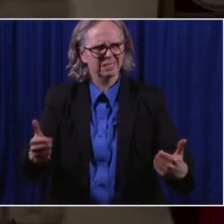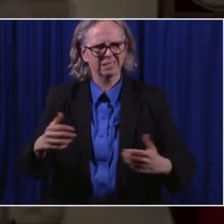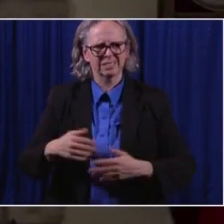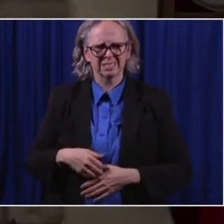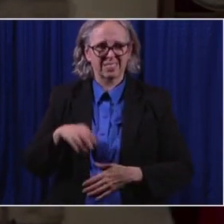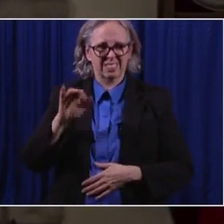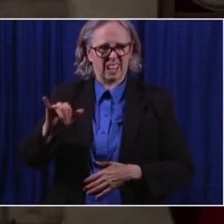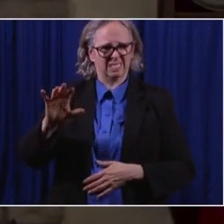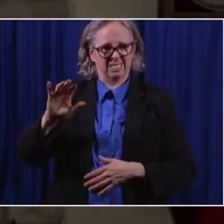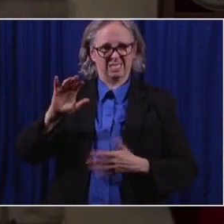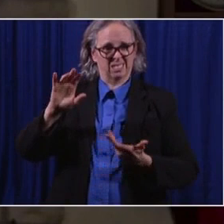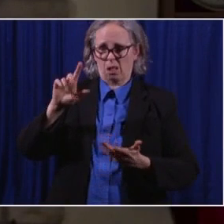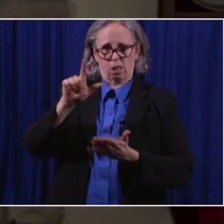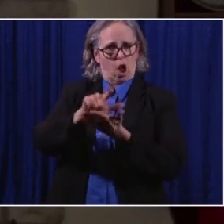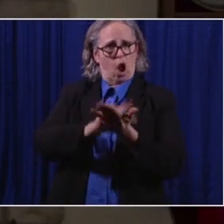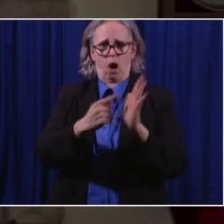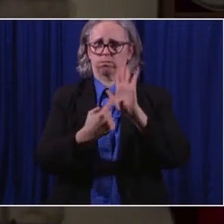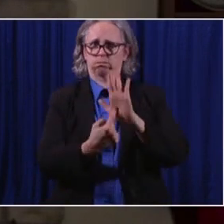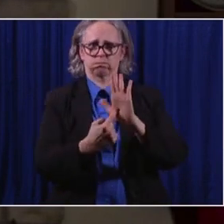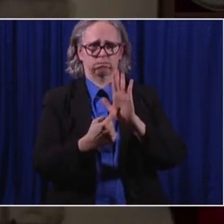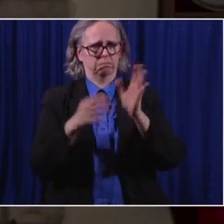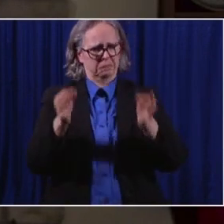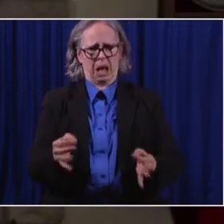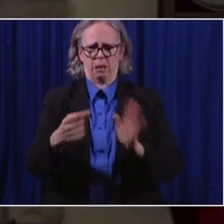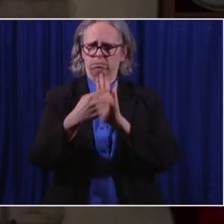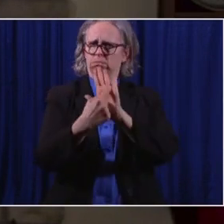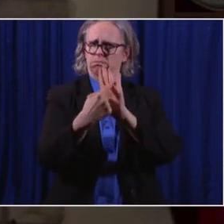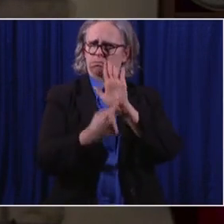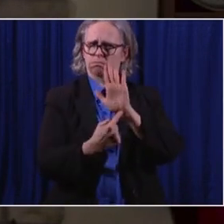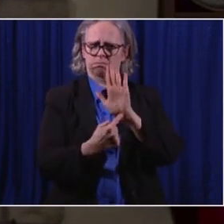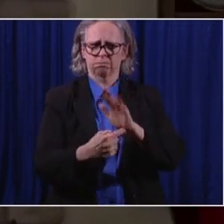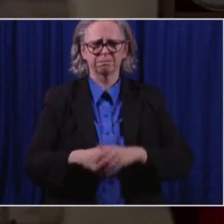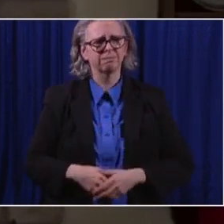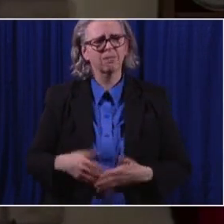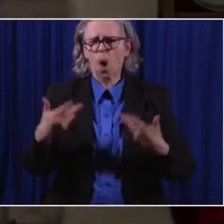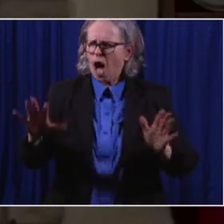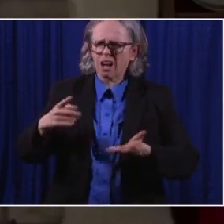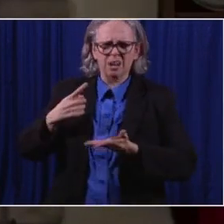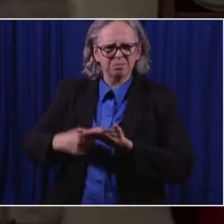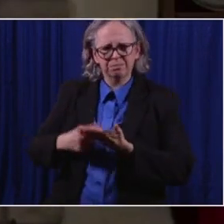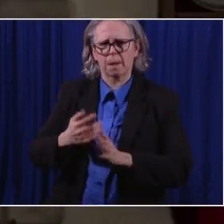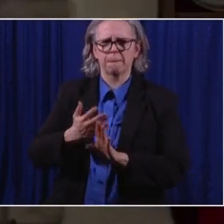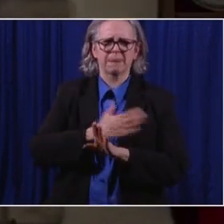works. Now, we've talked about this before at this press conference in regard to